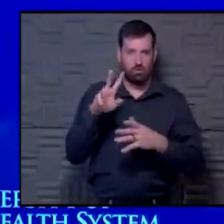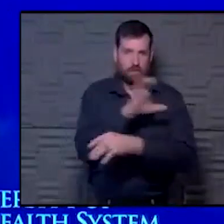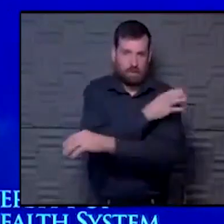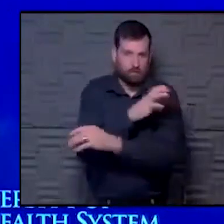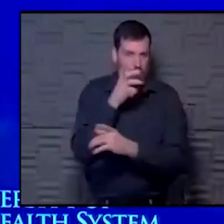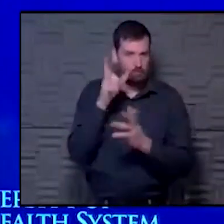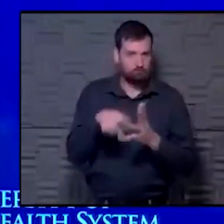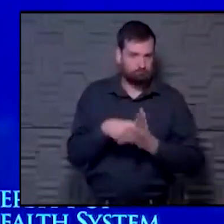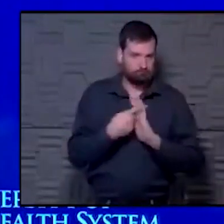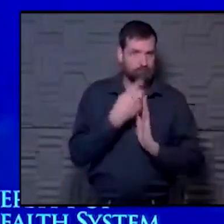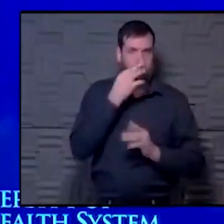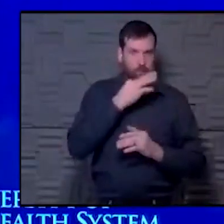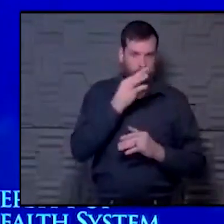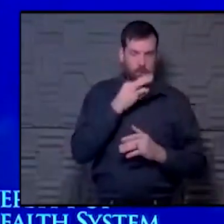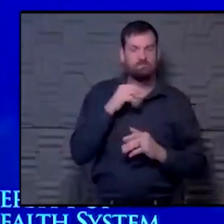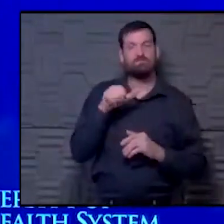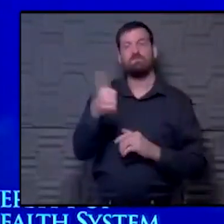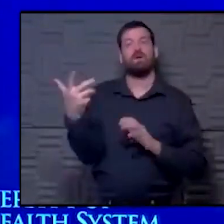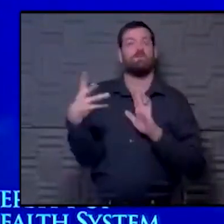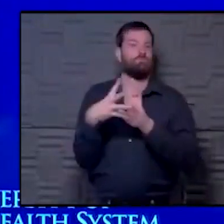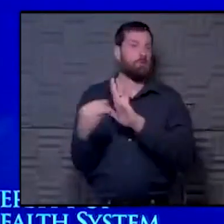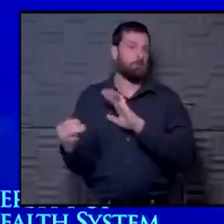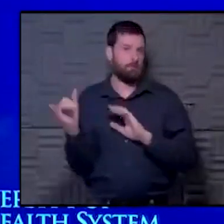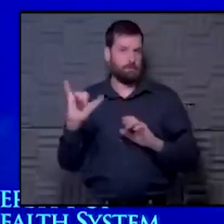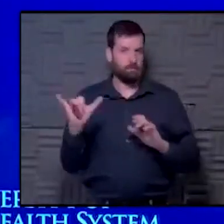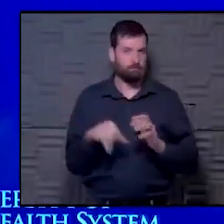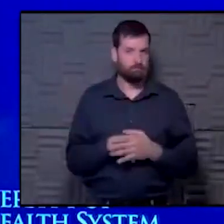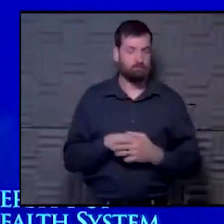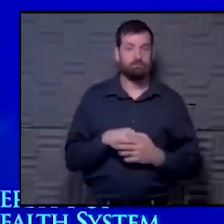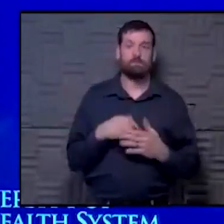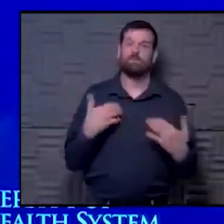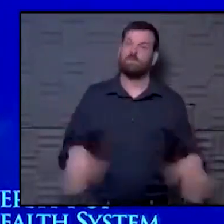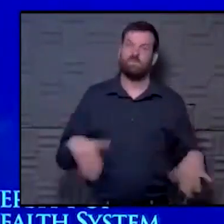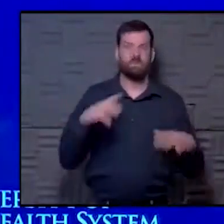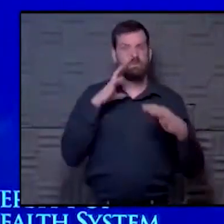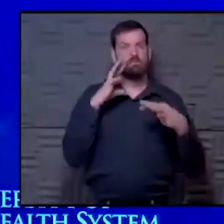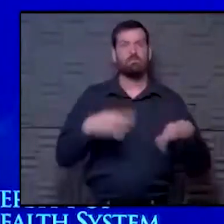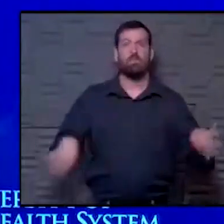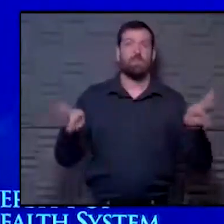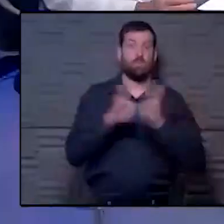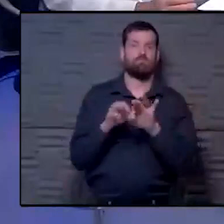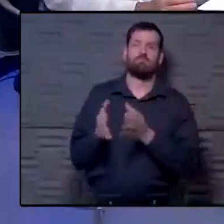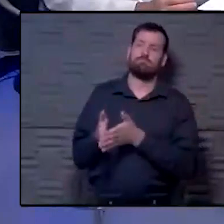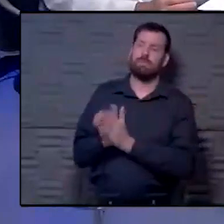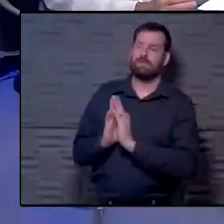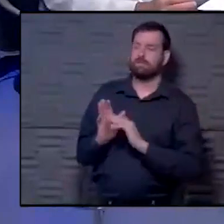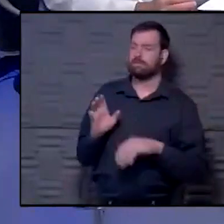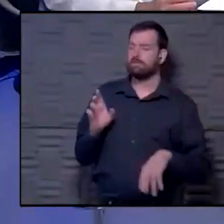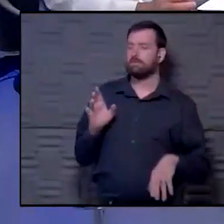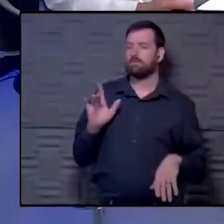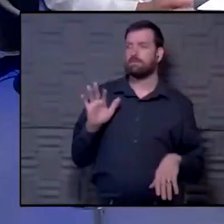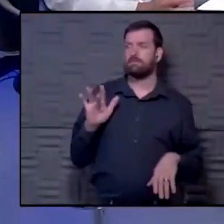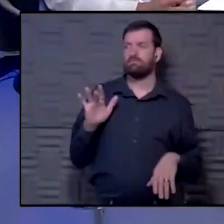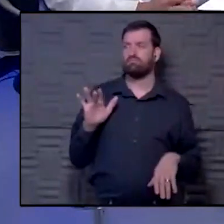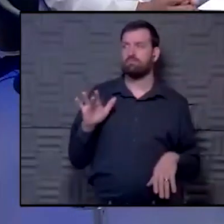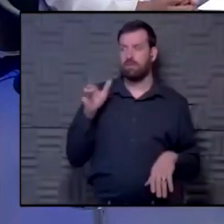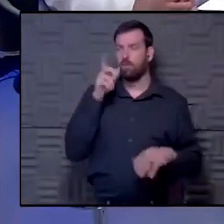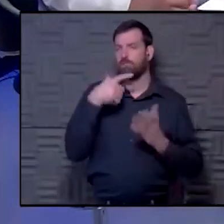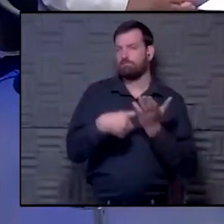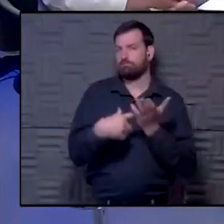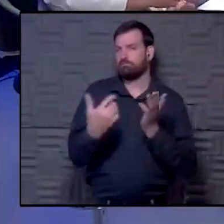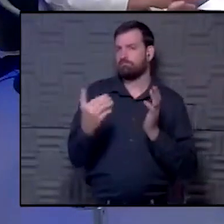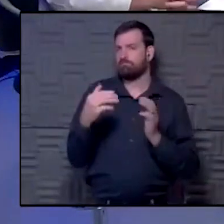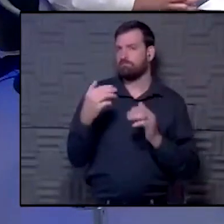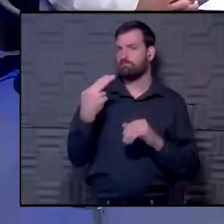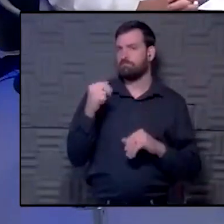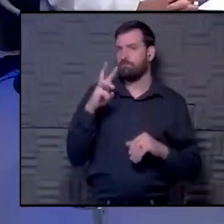are trying to do the same thing. That's going to be. I think that's incredibly important. And I want to ask you, Dr. Morsch. I want to return to this topic with Hawkeye